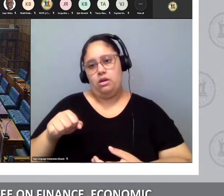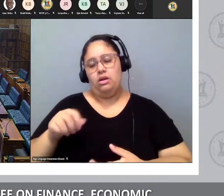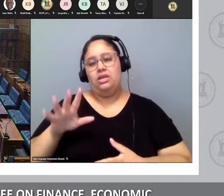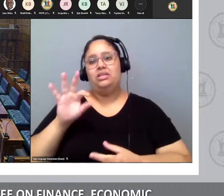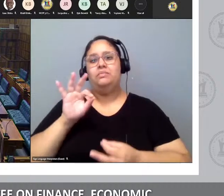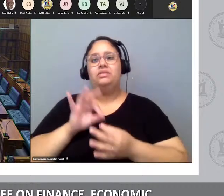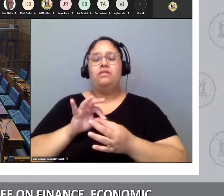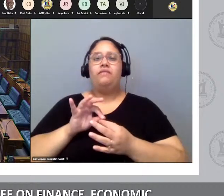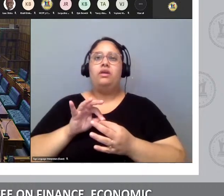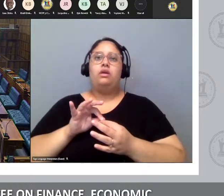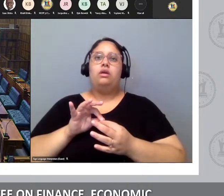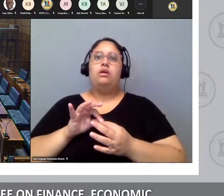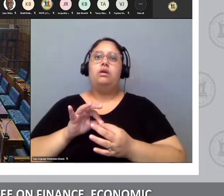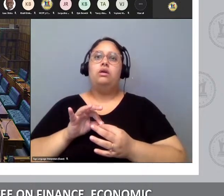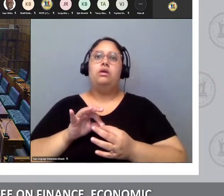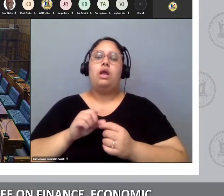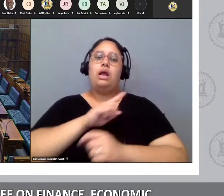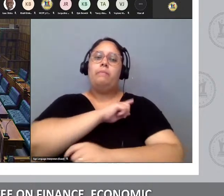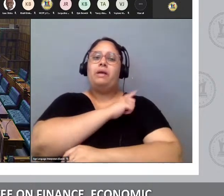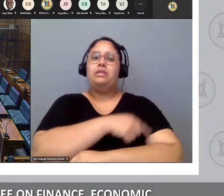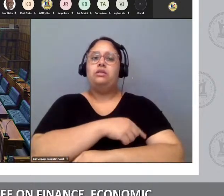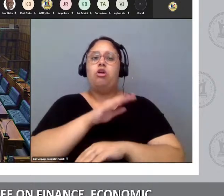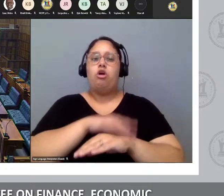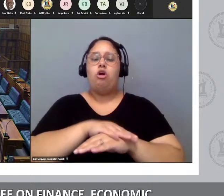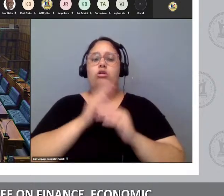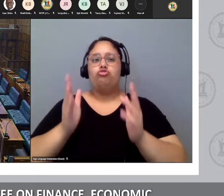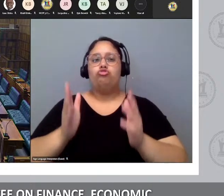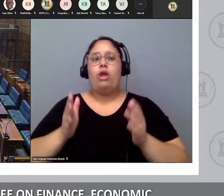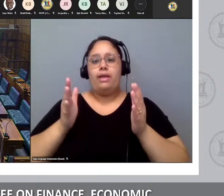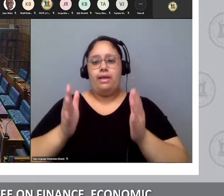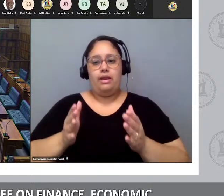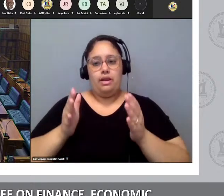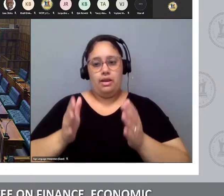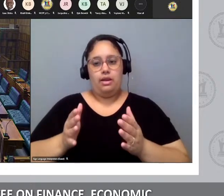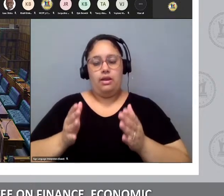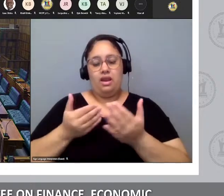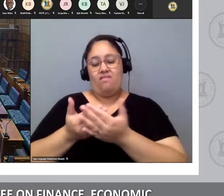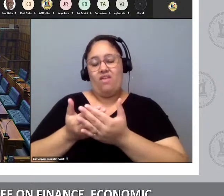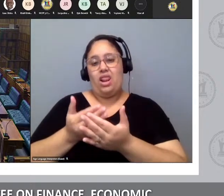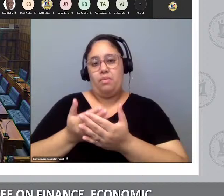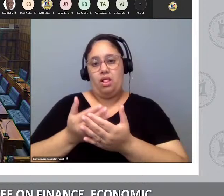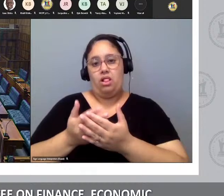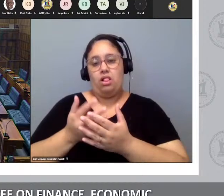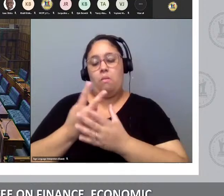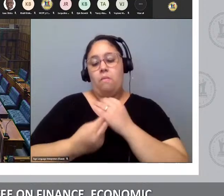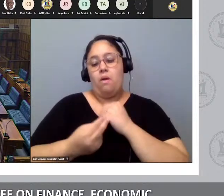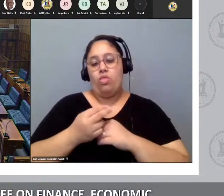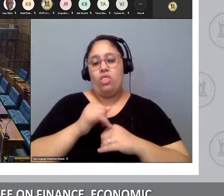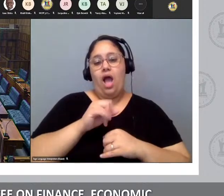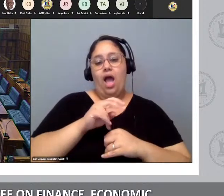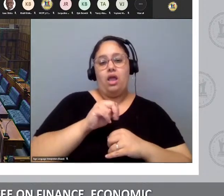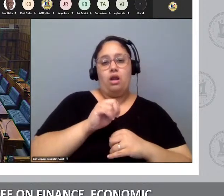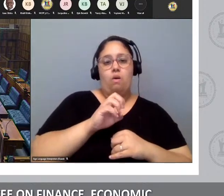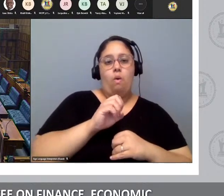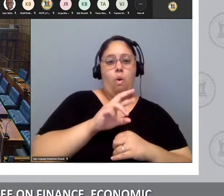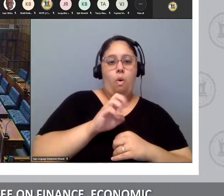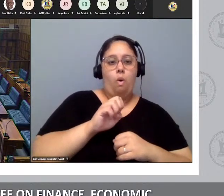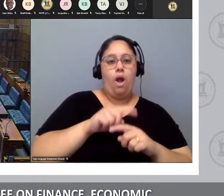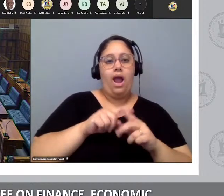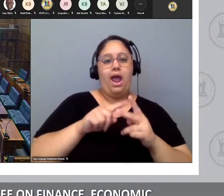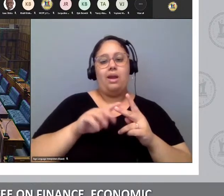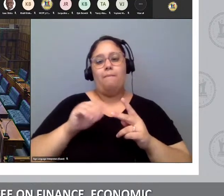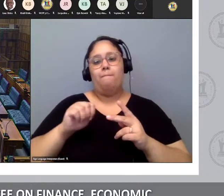specific capacity on the rail that is available for both iron or and manganese that comes out of the